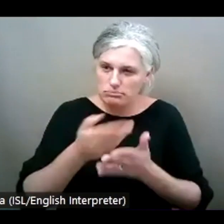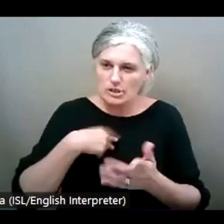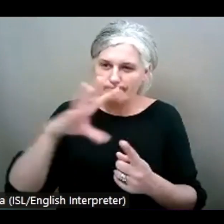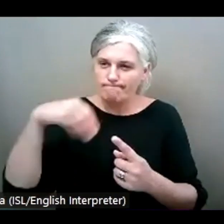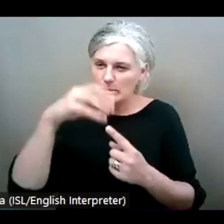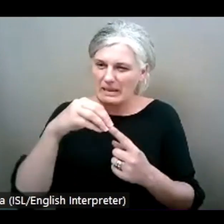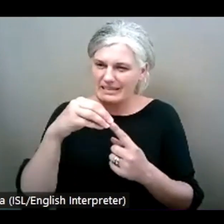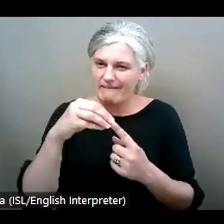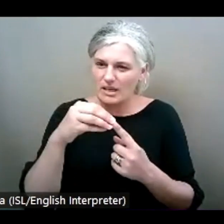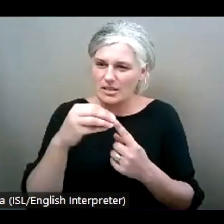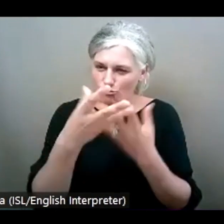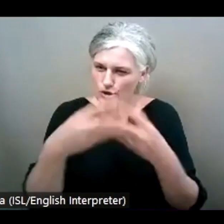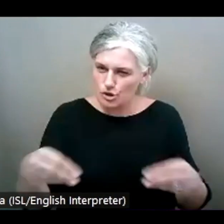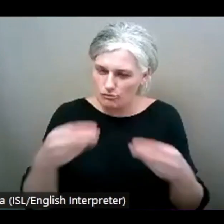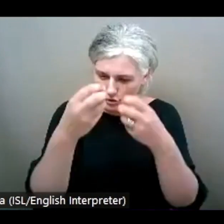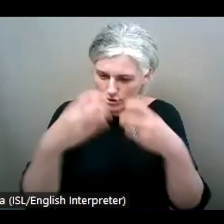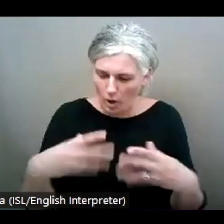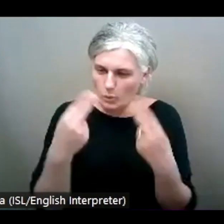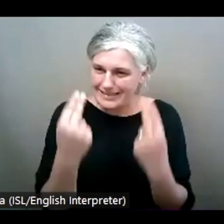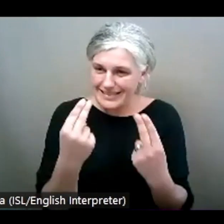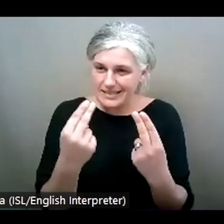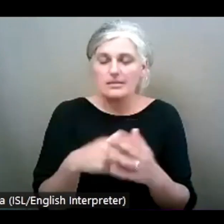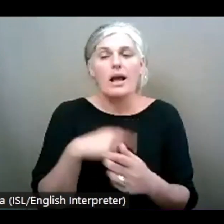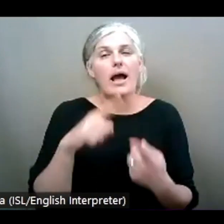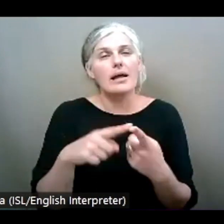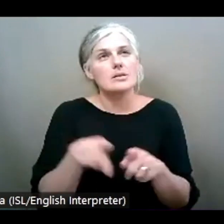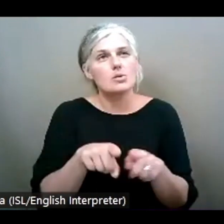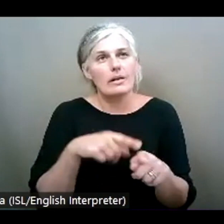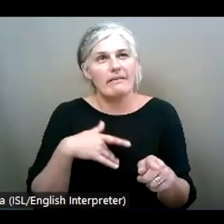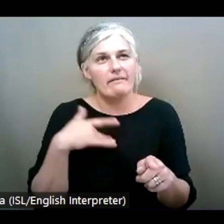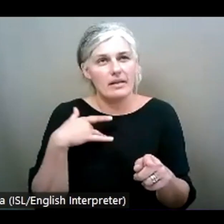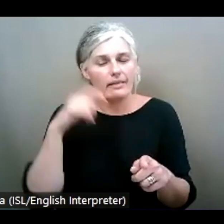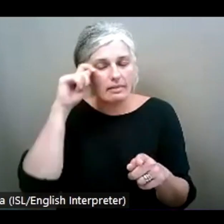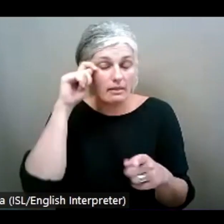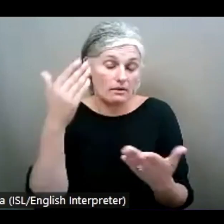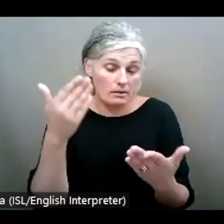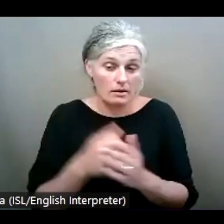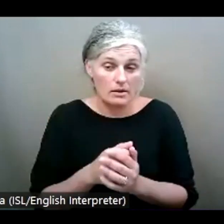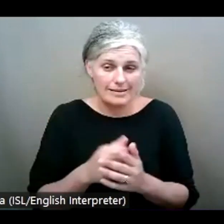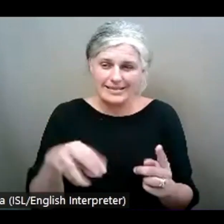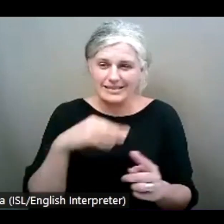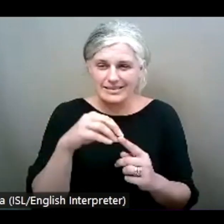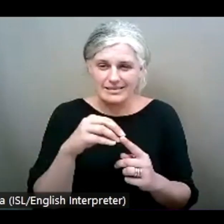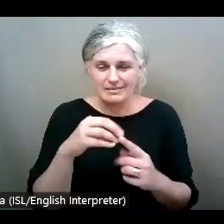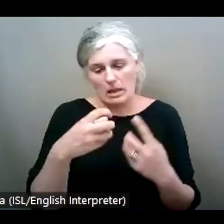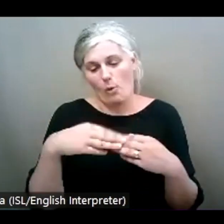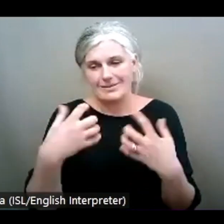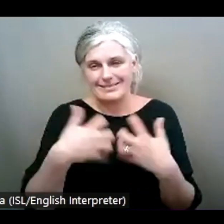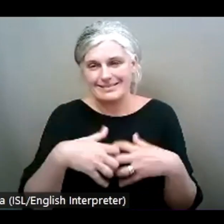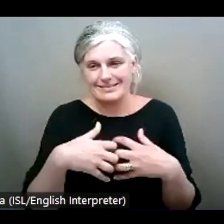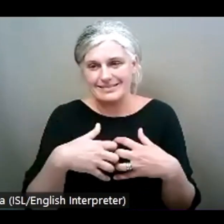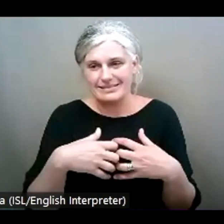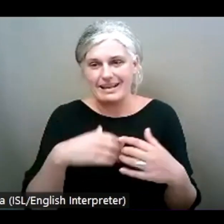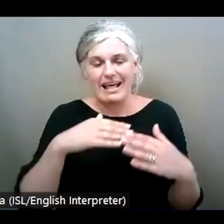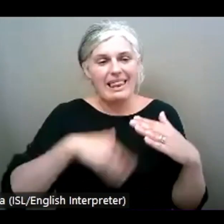outcome. And that's what I think. And I think too is that, and this is very specific, it's probably a technical, less of the advisory